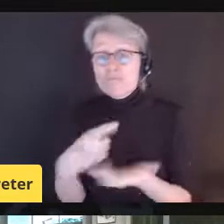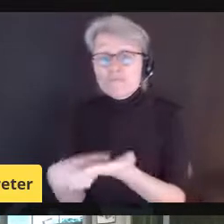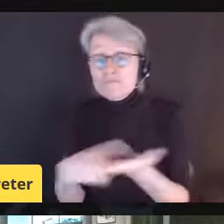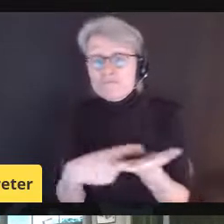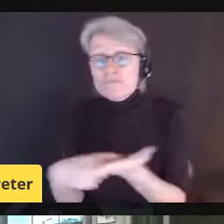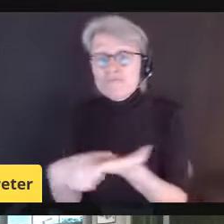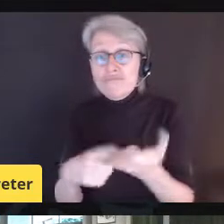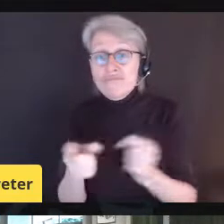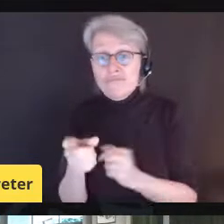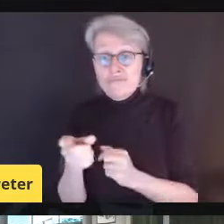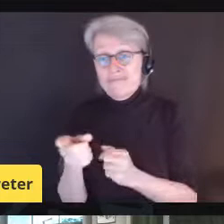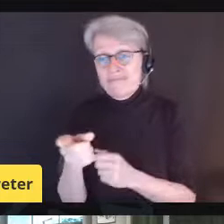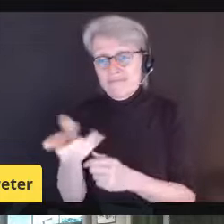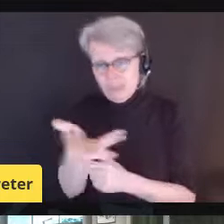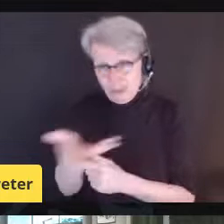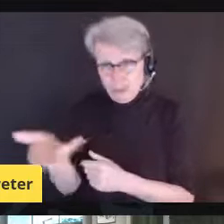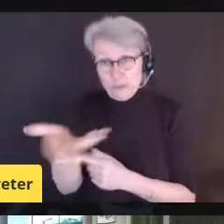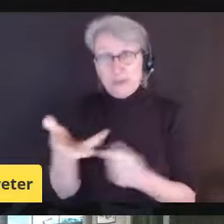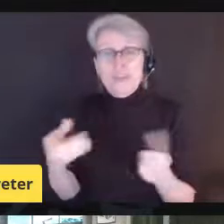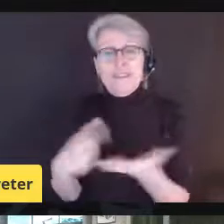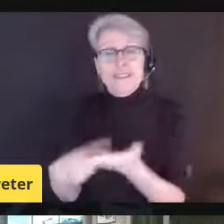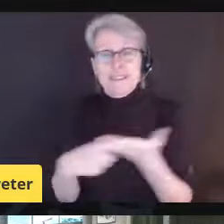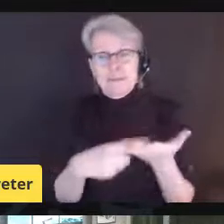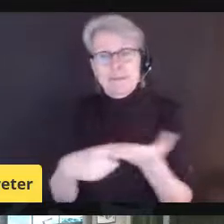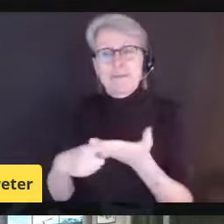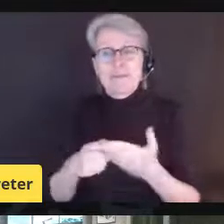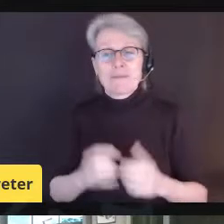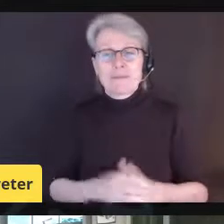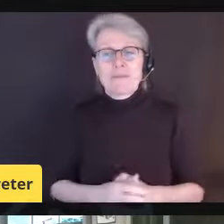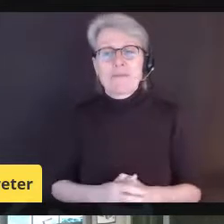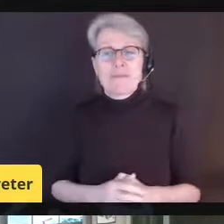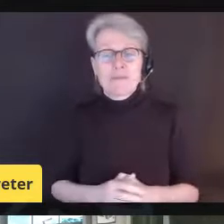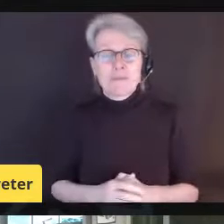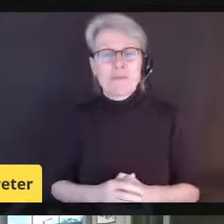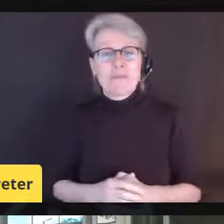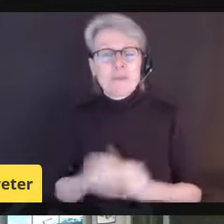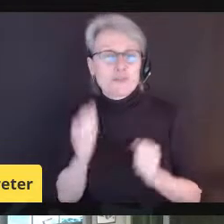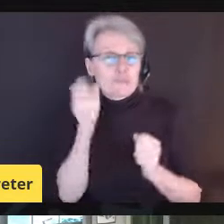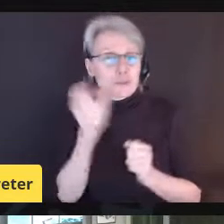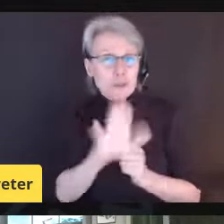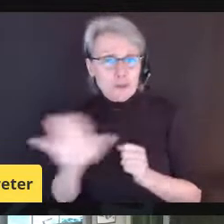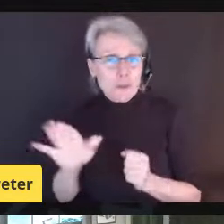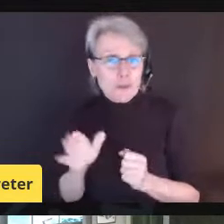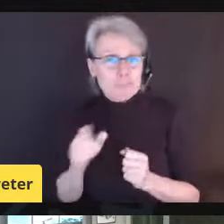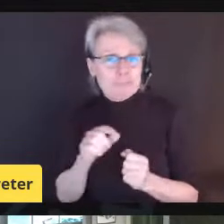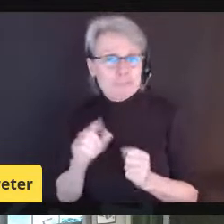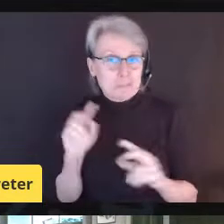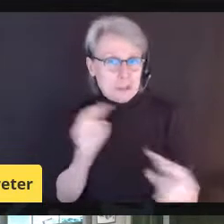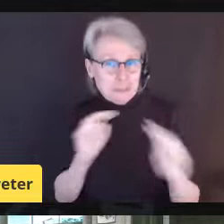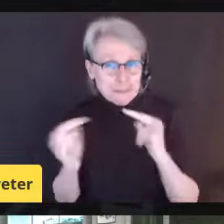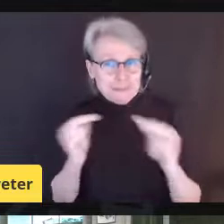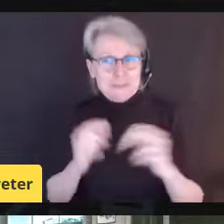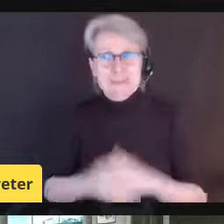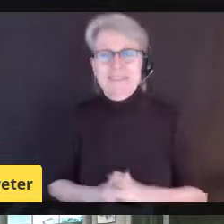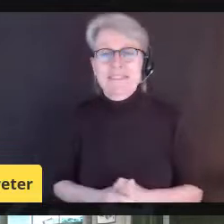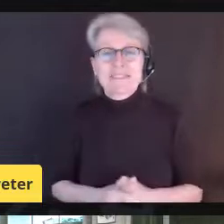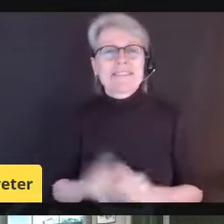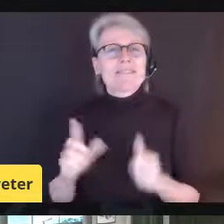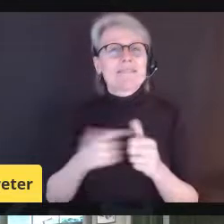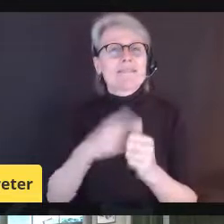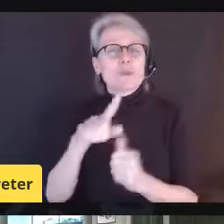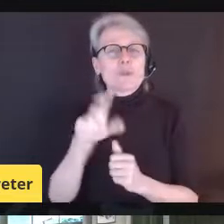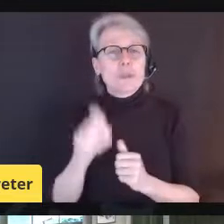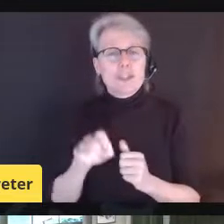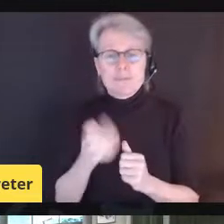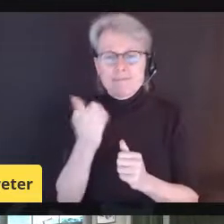it a conversation amongst yourself. We'd love to hear everyone's perspectives. So my first question that I have, and I'll start